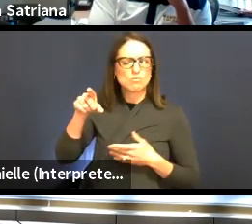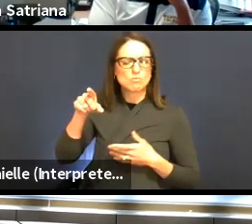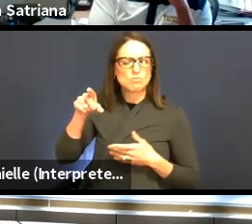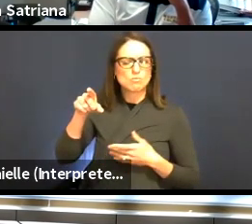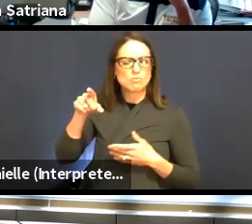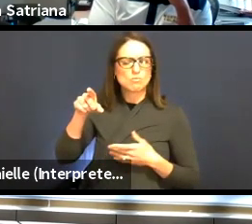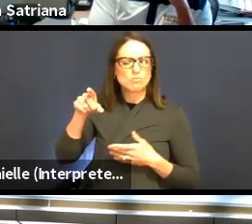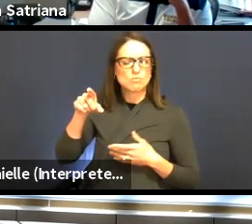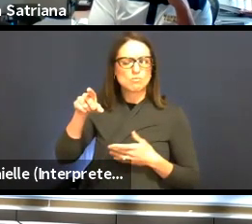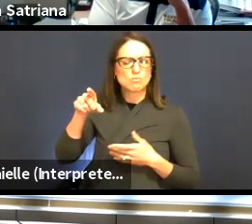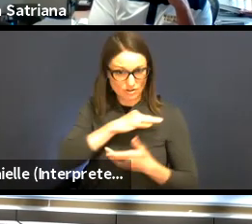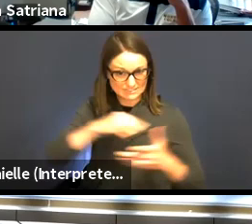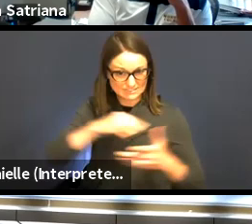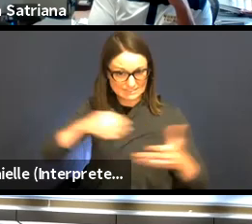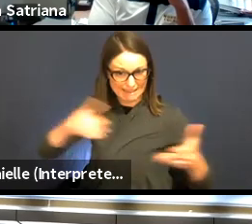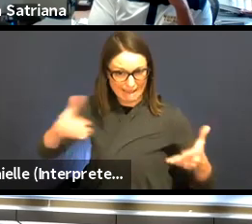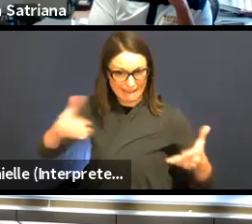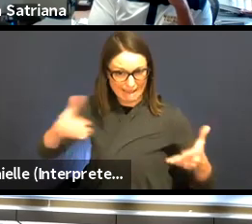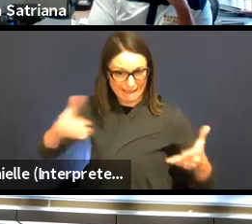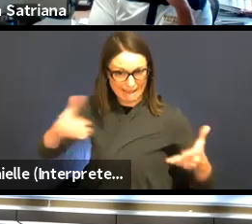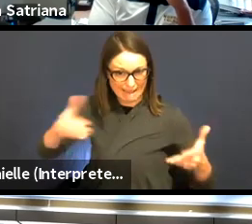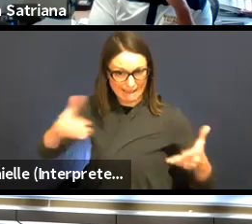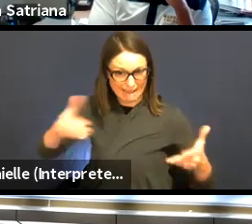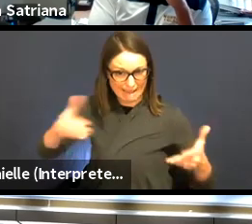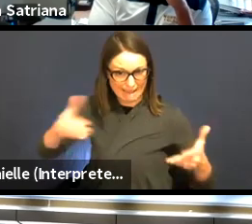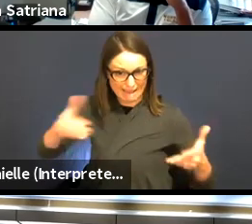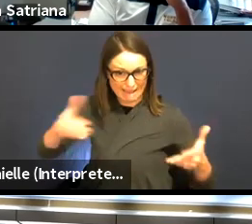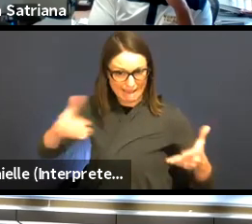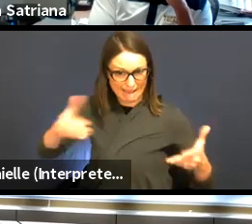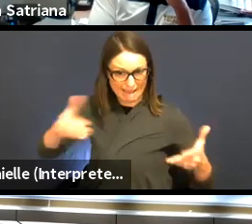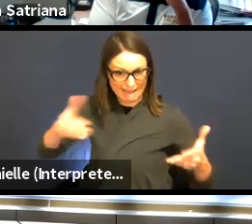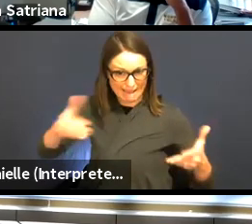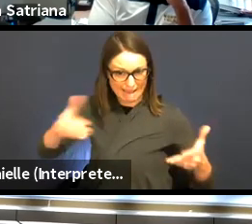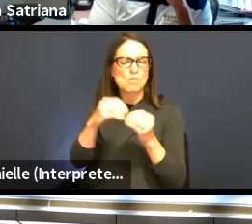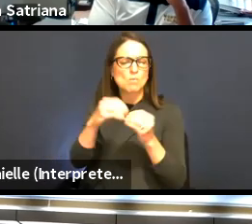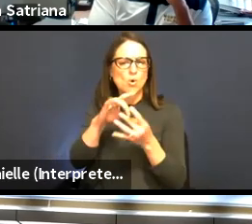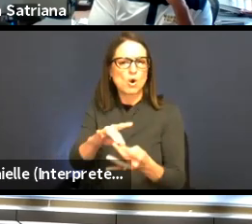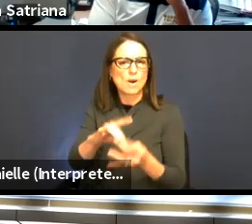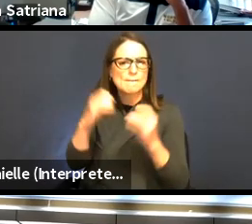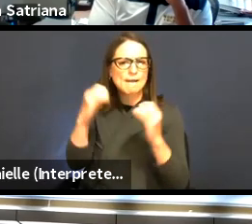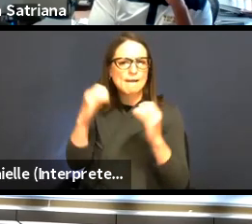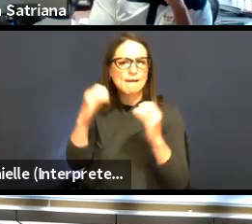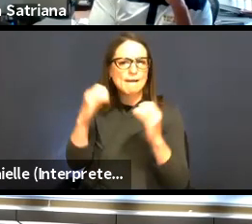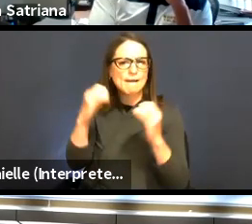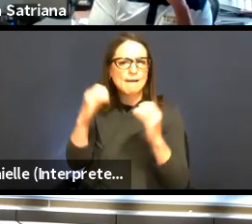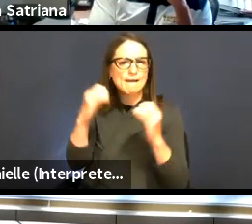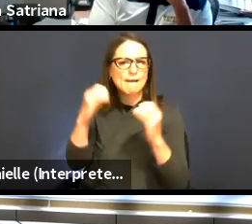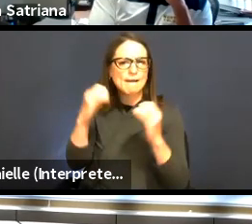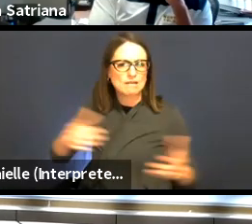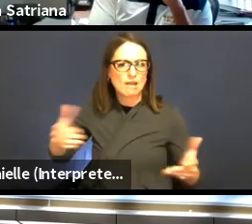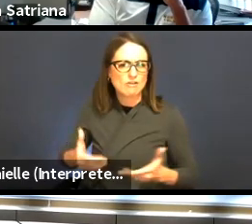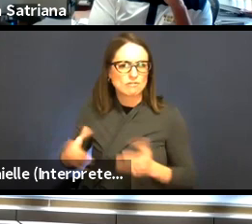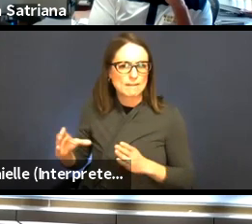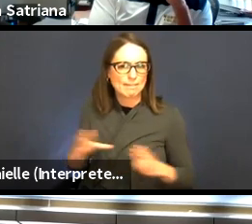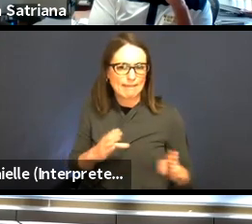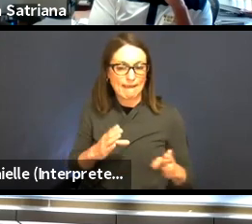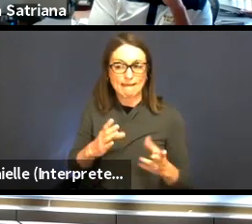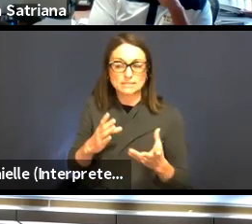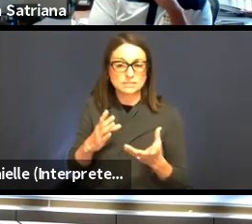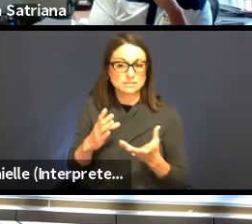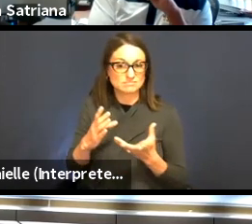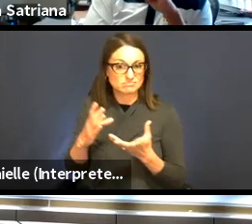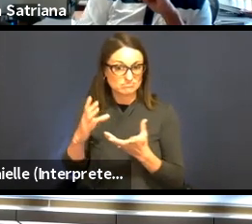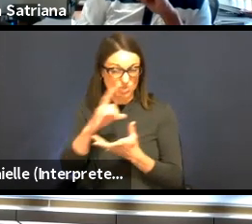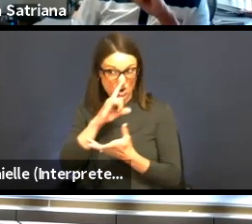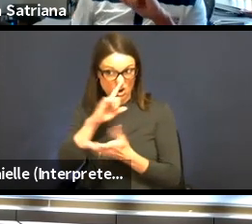I'd like to hear a little bit more about faculty hiring plans and the extent to which those might be discussed as part